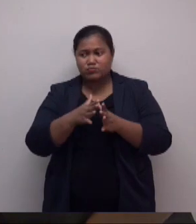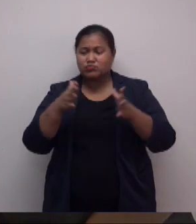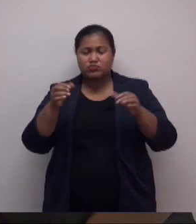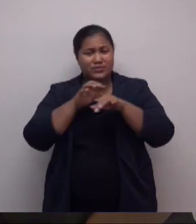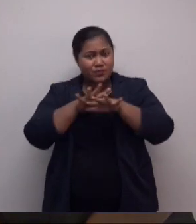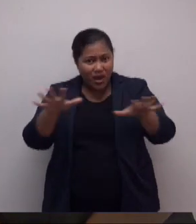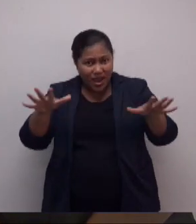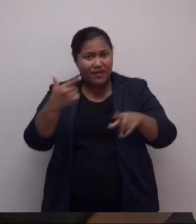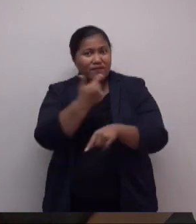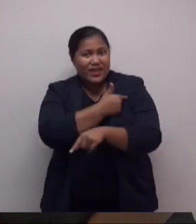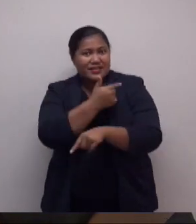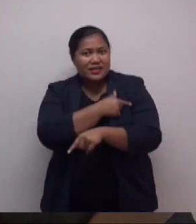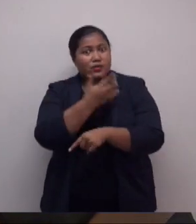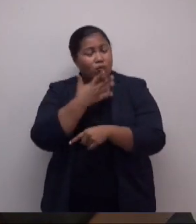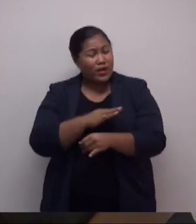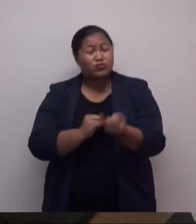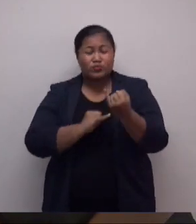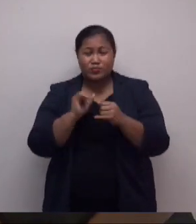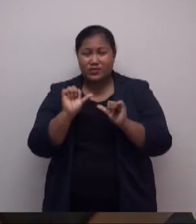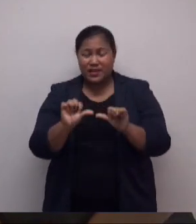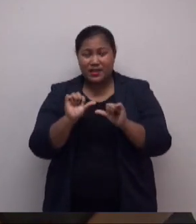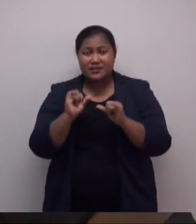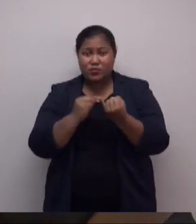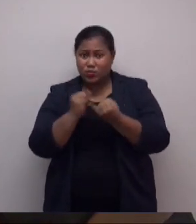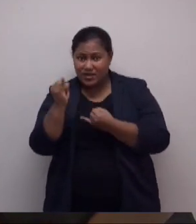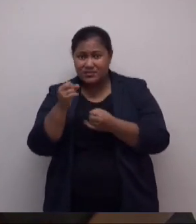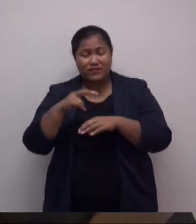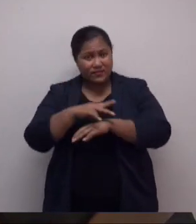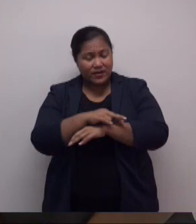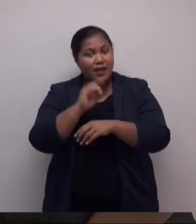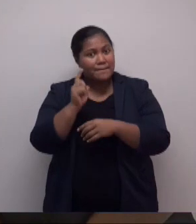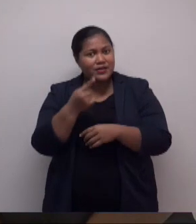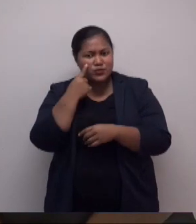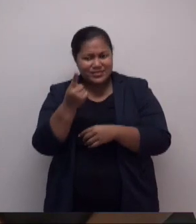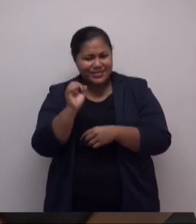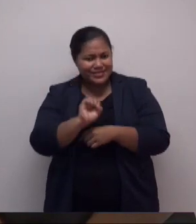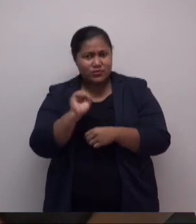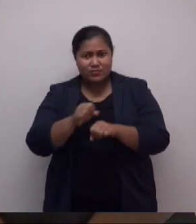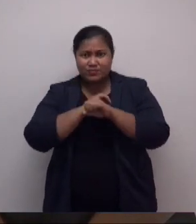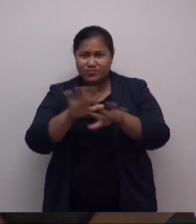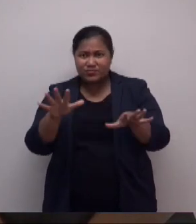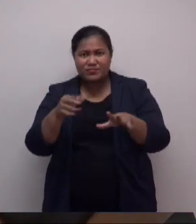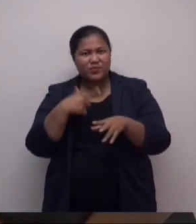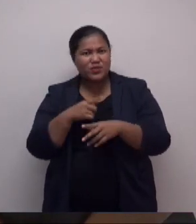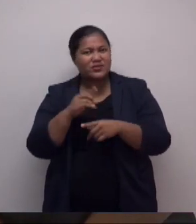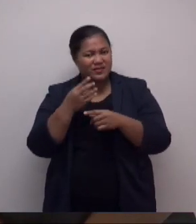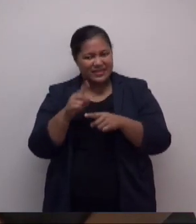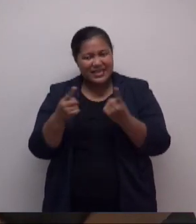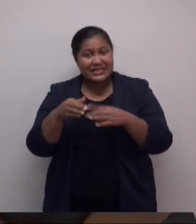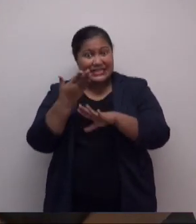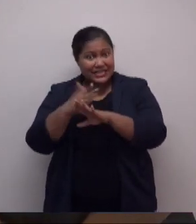us against the worst of the virus. But if we see serious outbreaks due to such things as new global